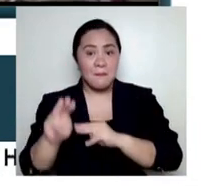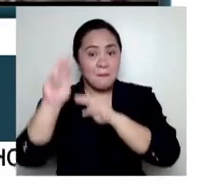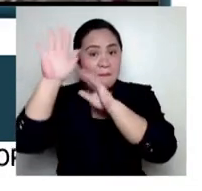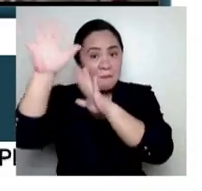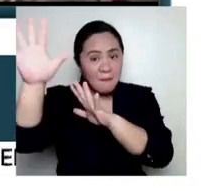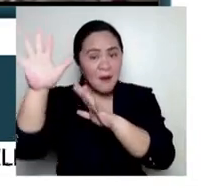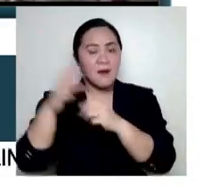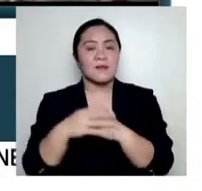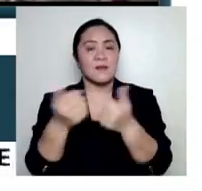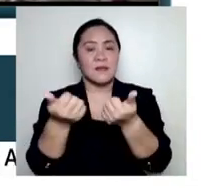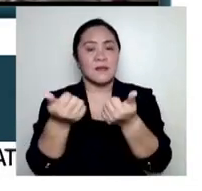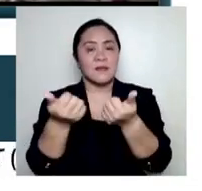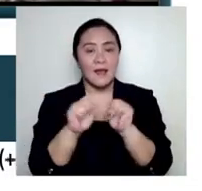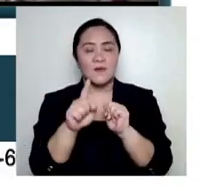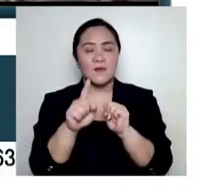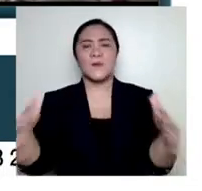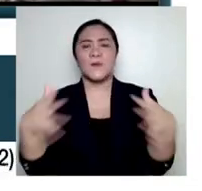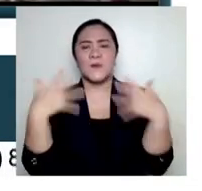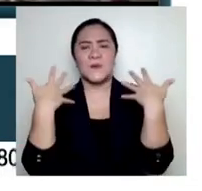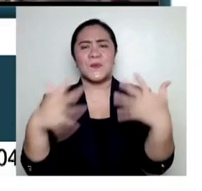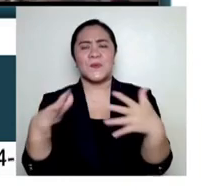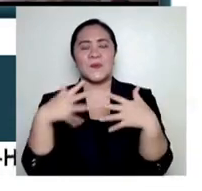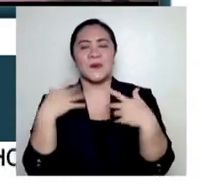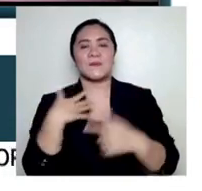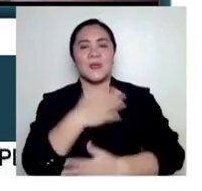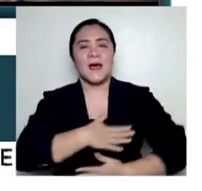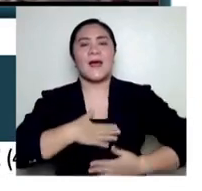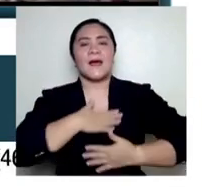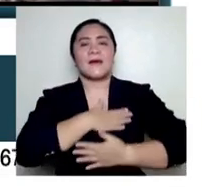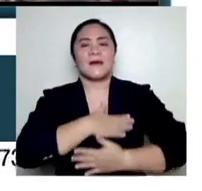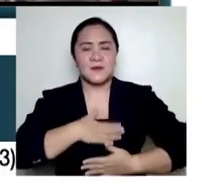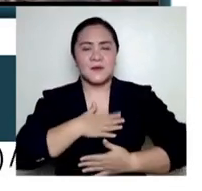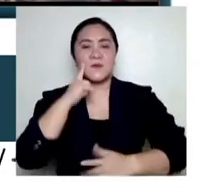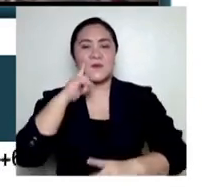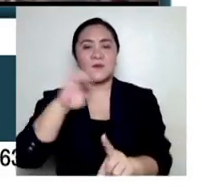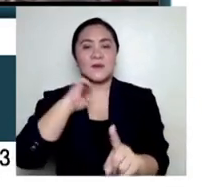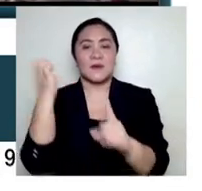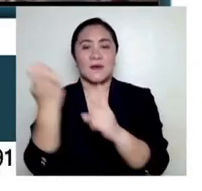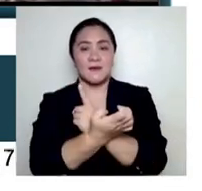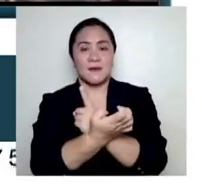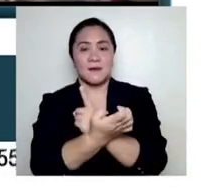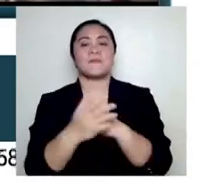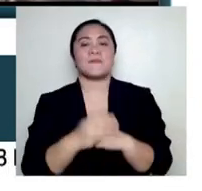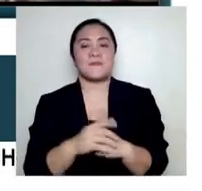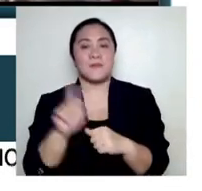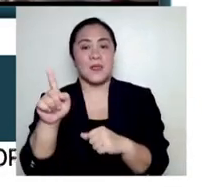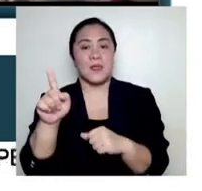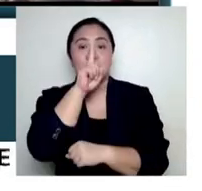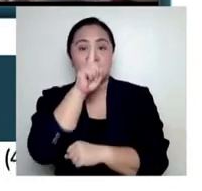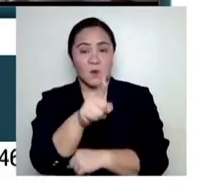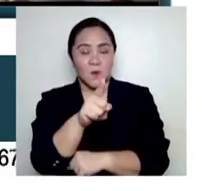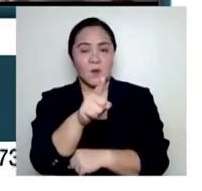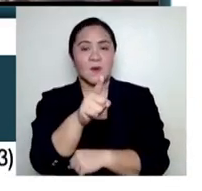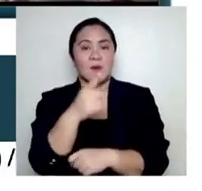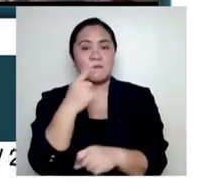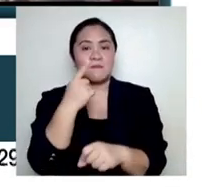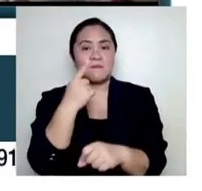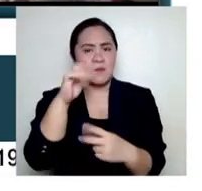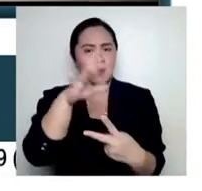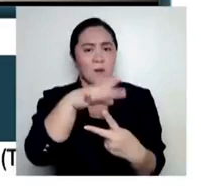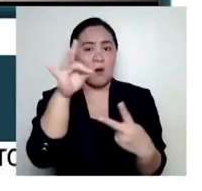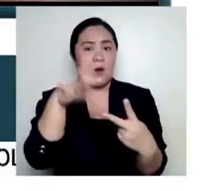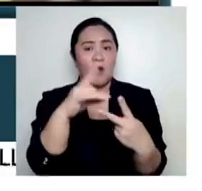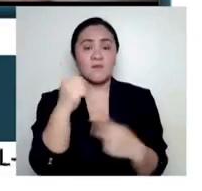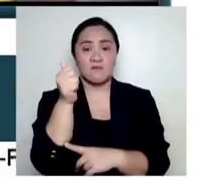you want to enjoy and be, at peace and be with nature, wherein you are actually given the option not to wear